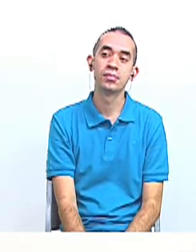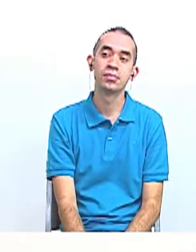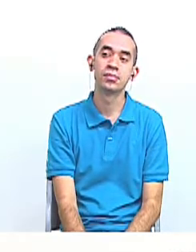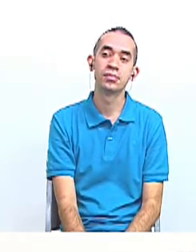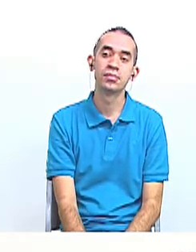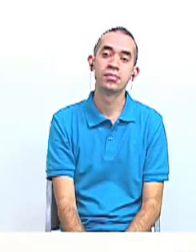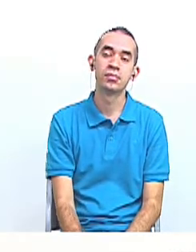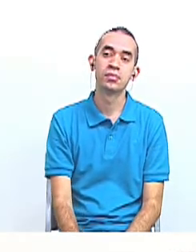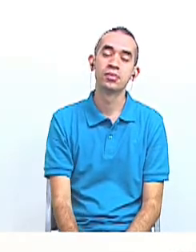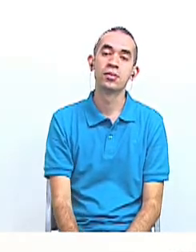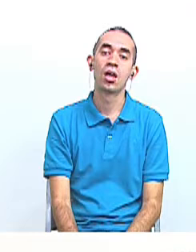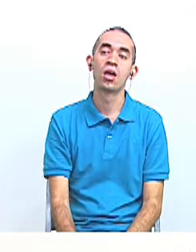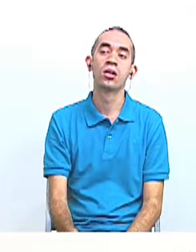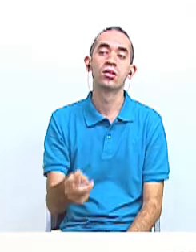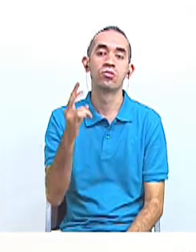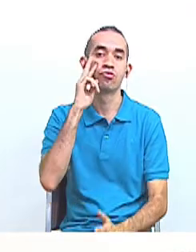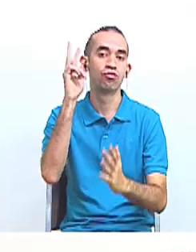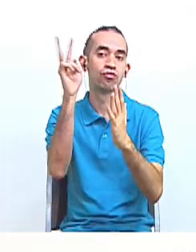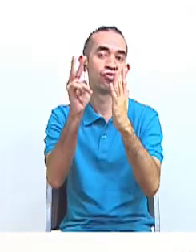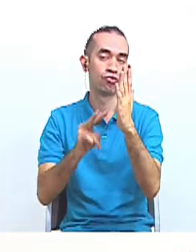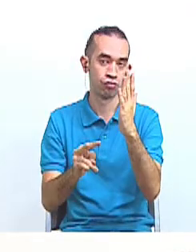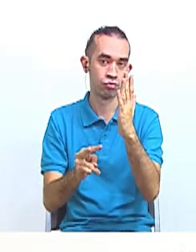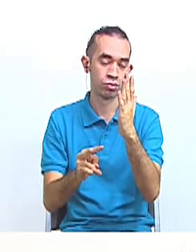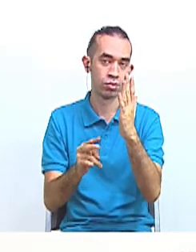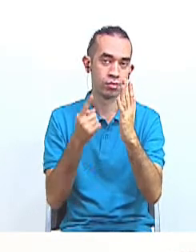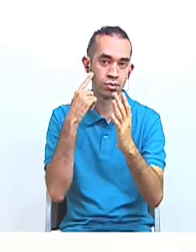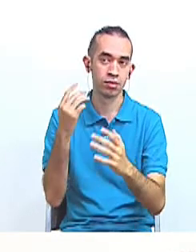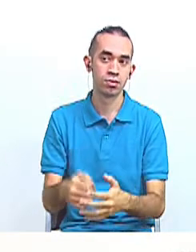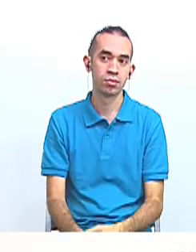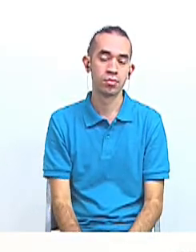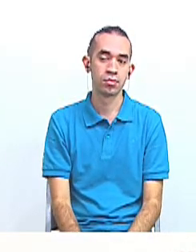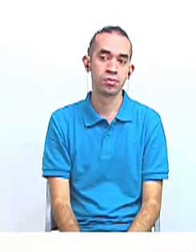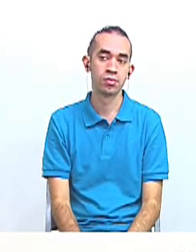Look at everything on the text.